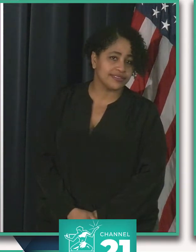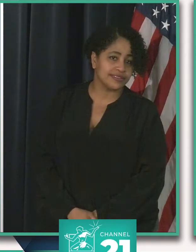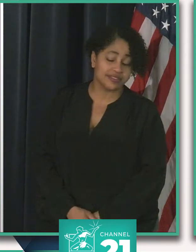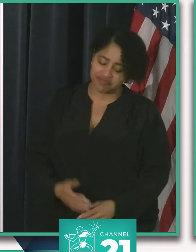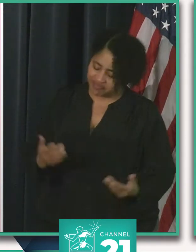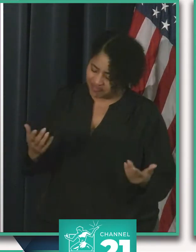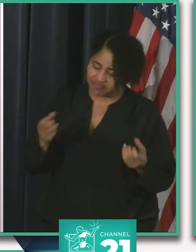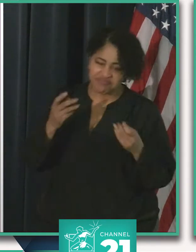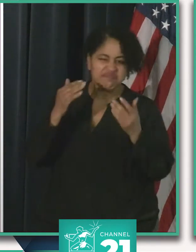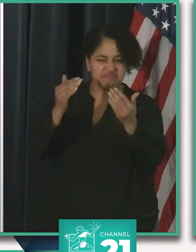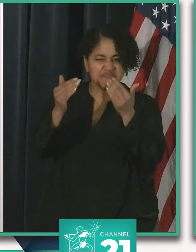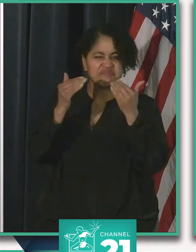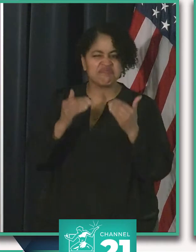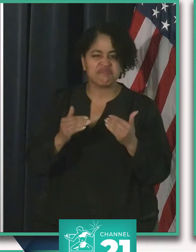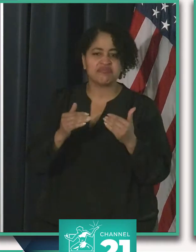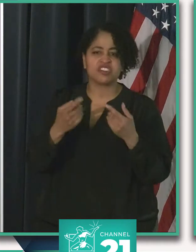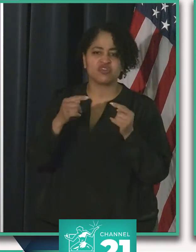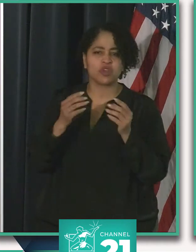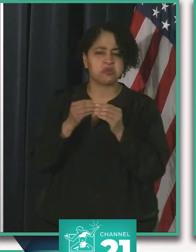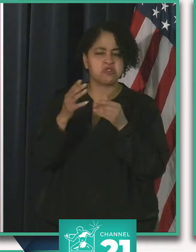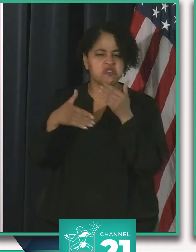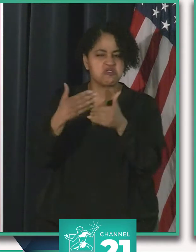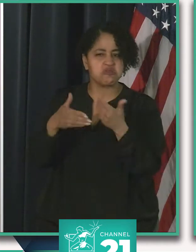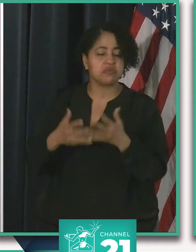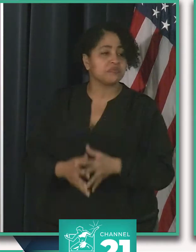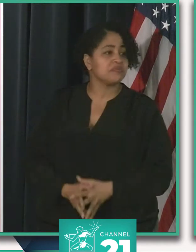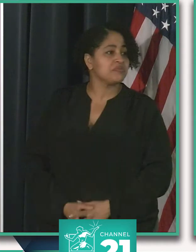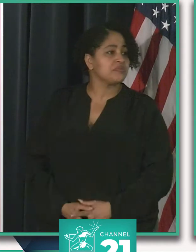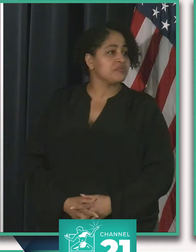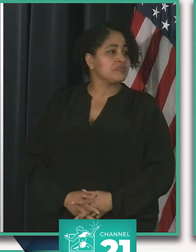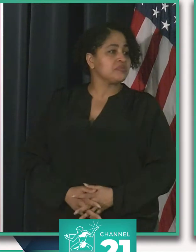All right, let's keep going. We got to try to get through as many of these as we can.